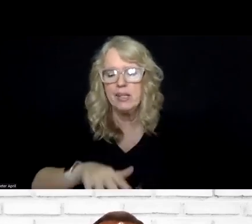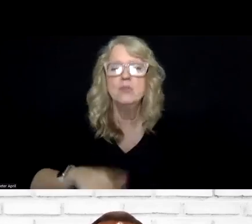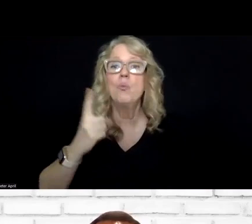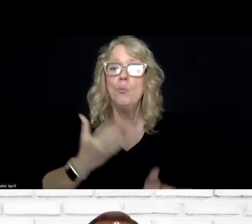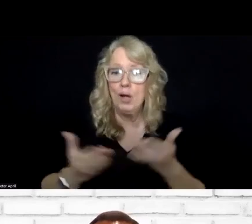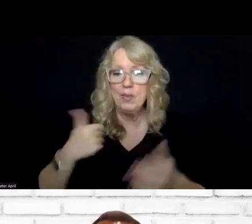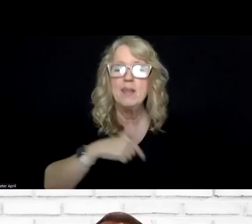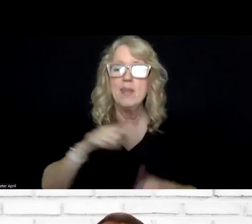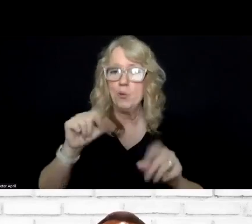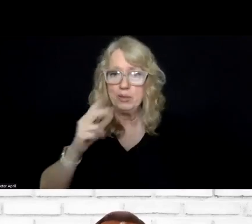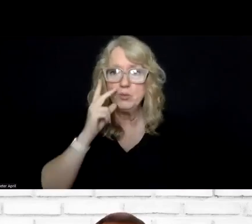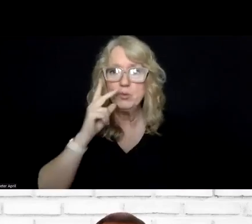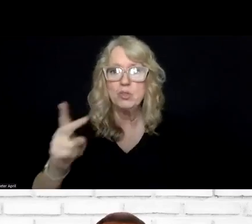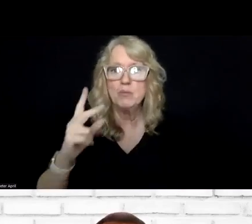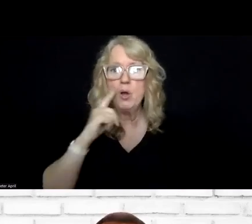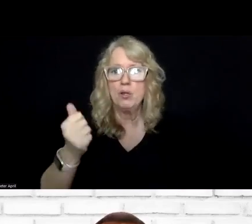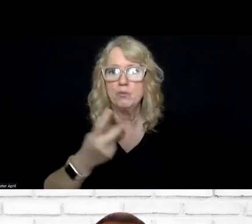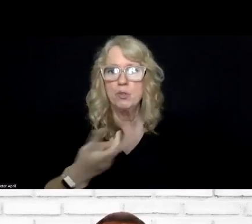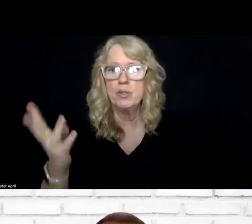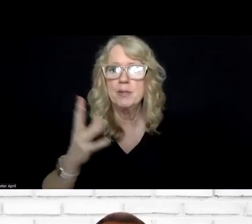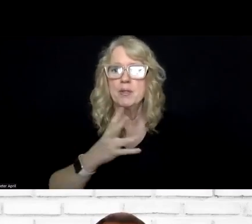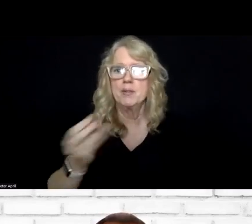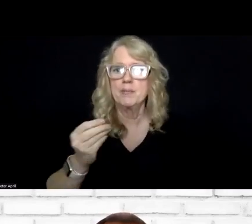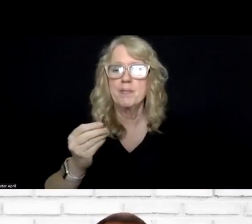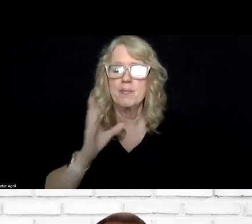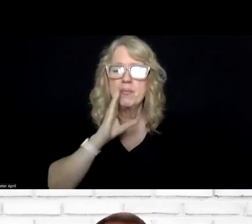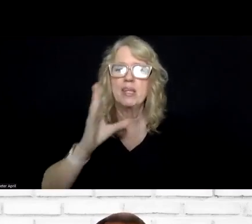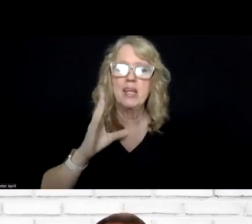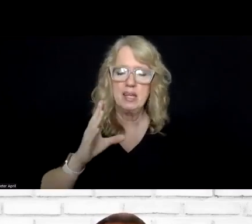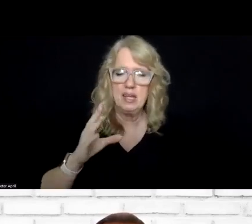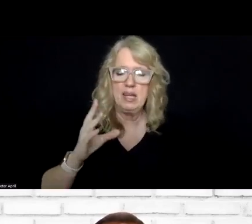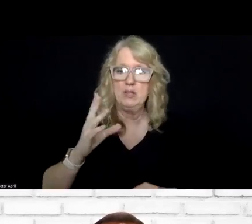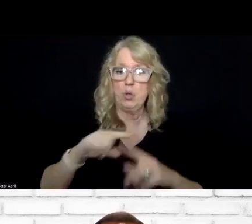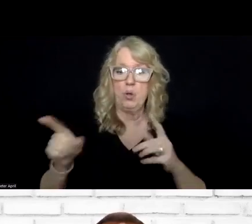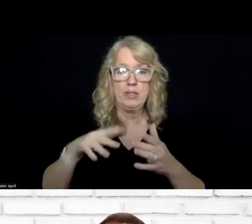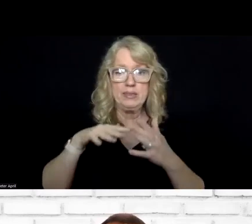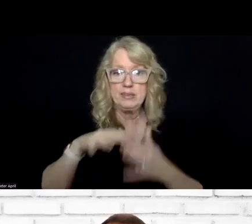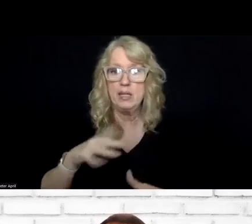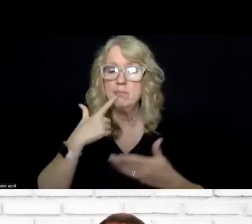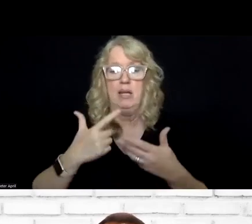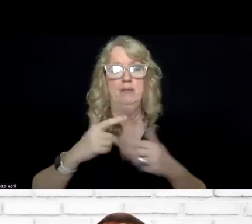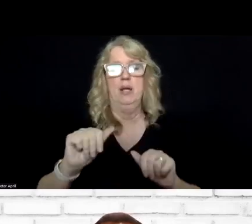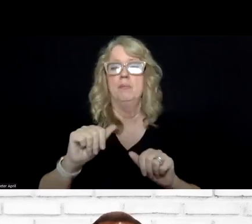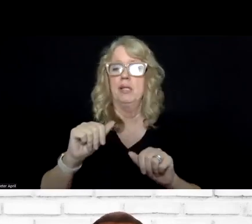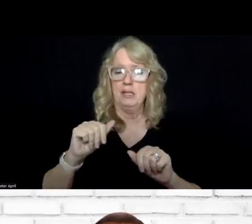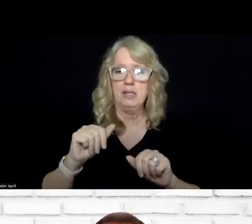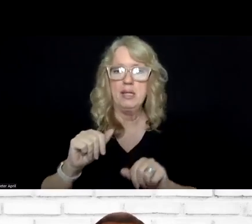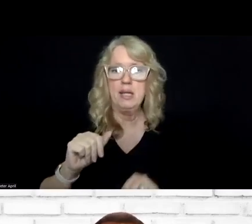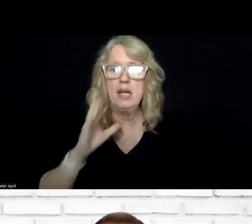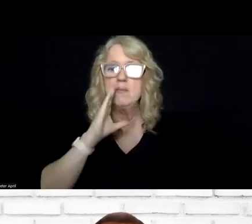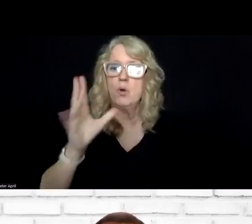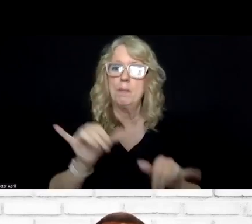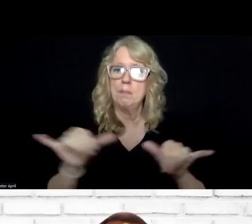that we do see is that there are very few studies that have been there. And these studies attempted to measure the